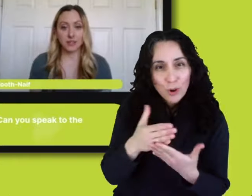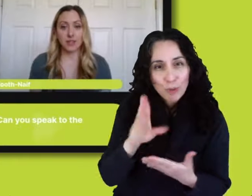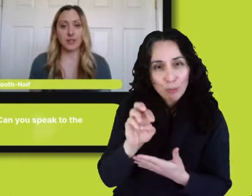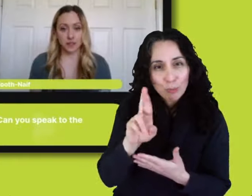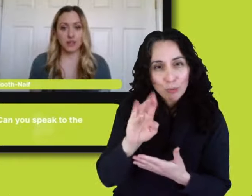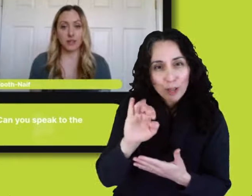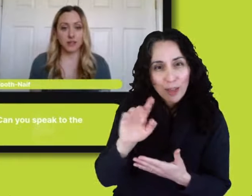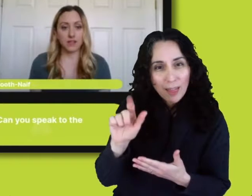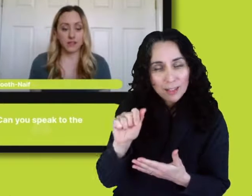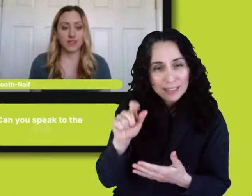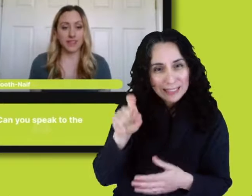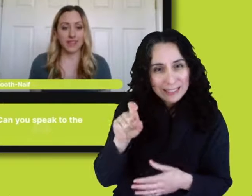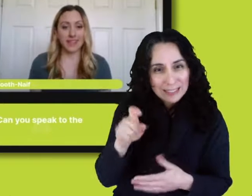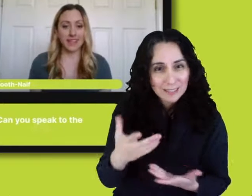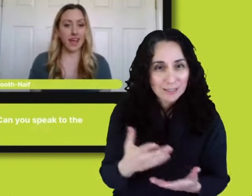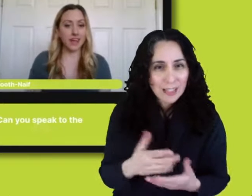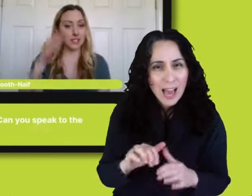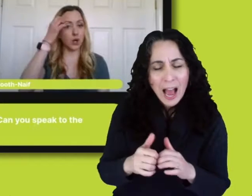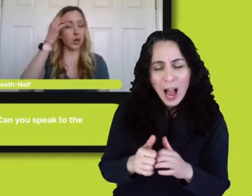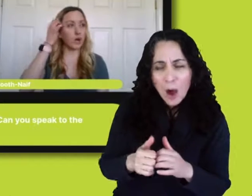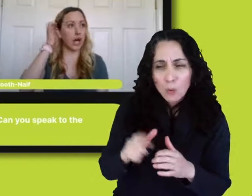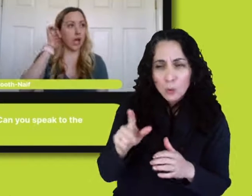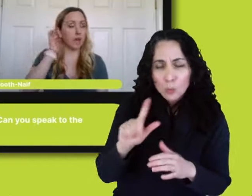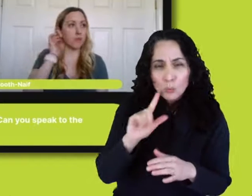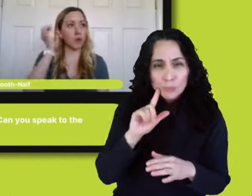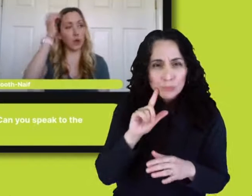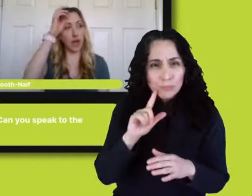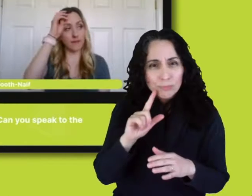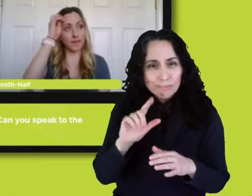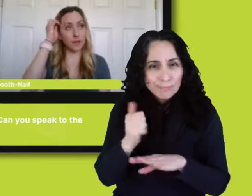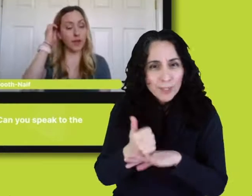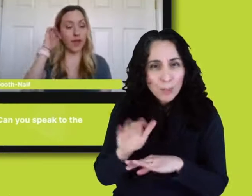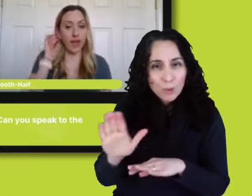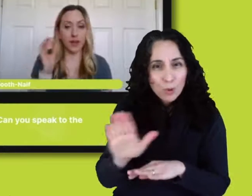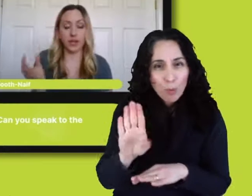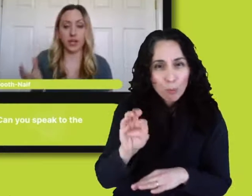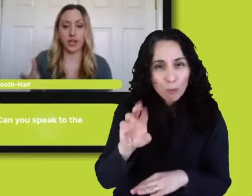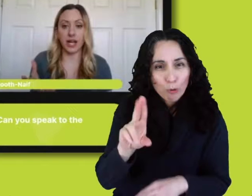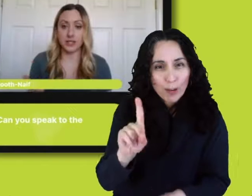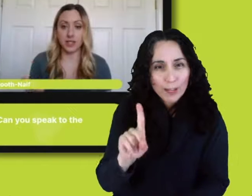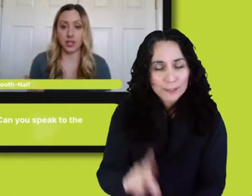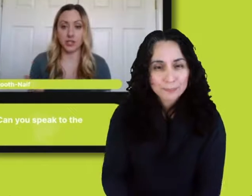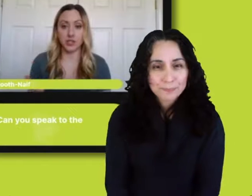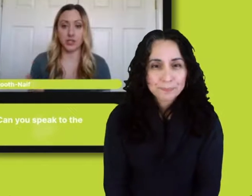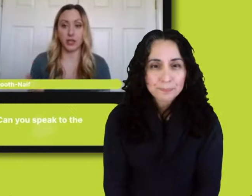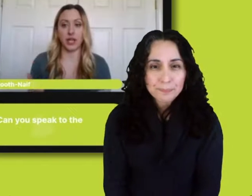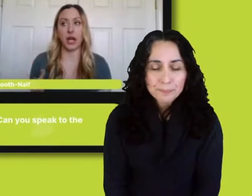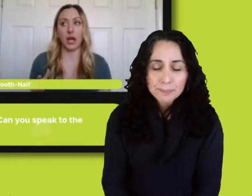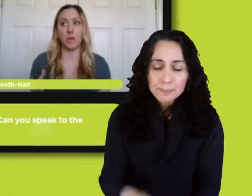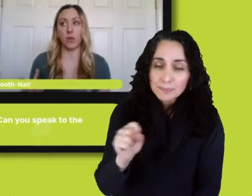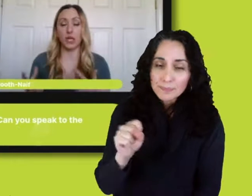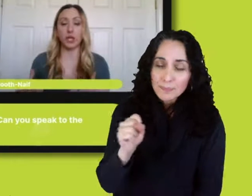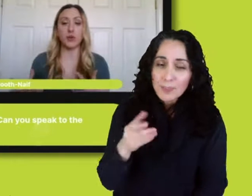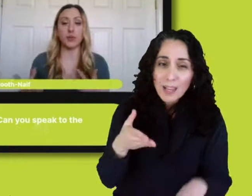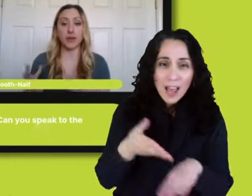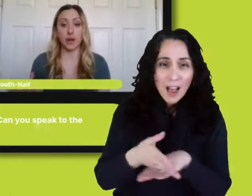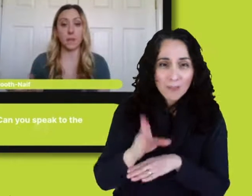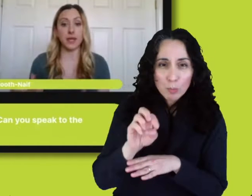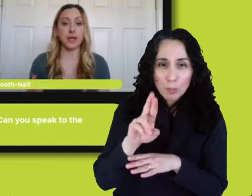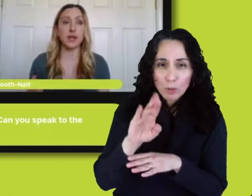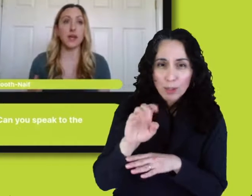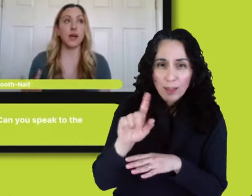you and Briella's brand? Yeah. So after Briella had her SDR surgery, we